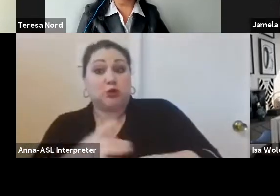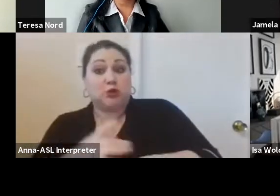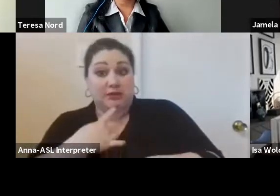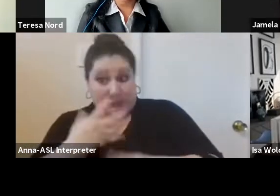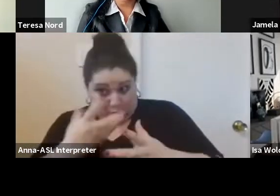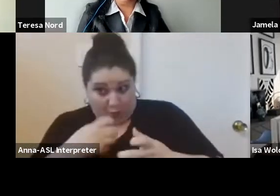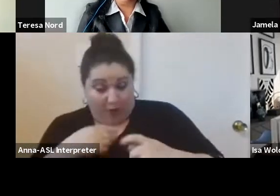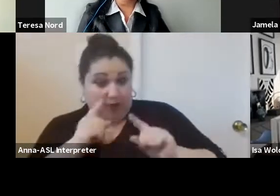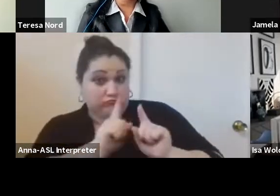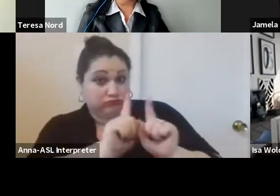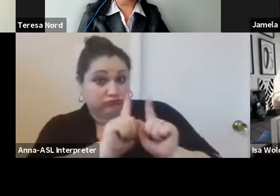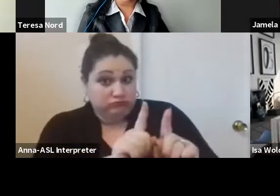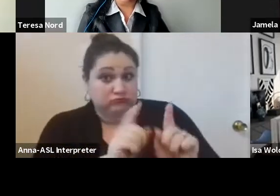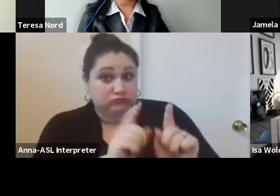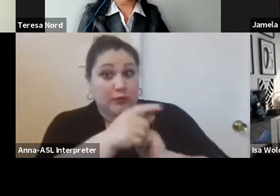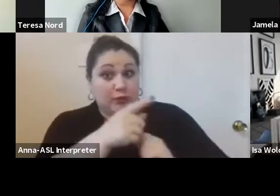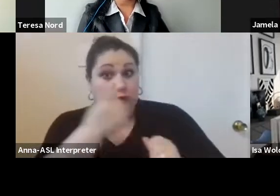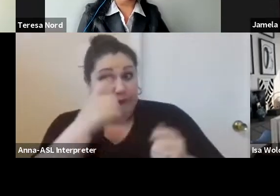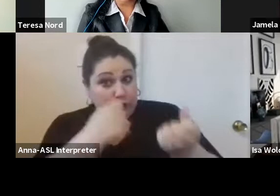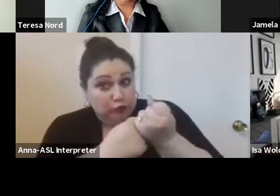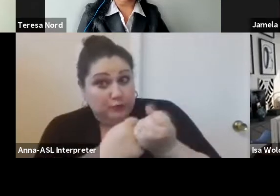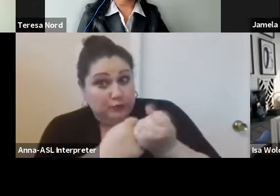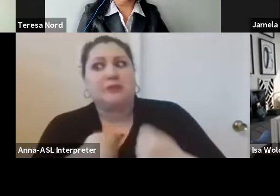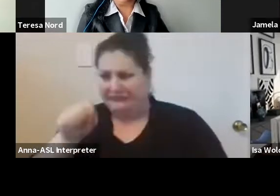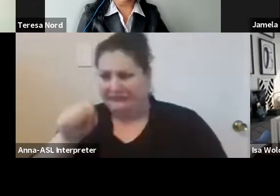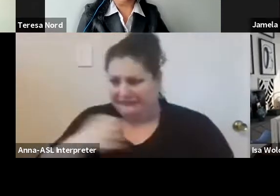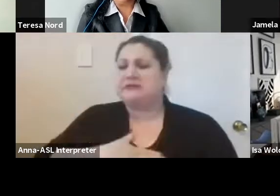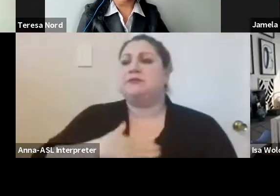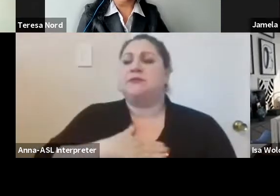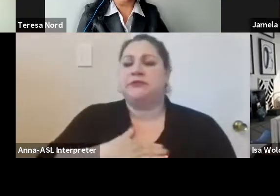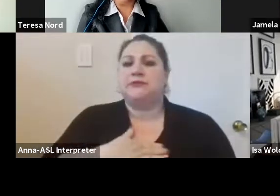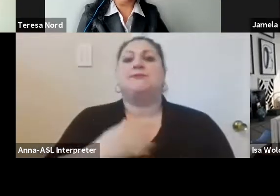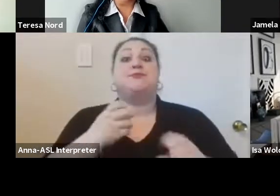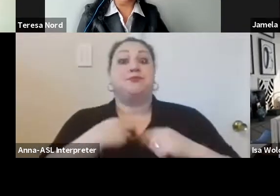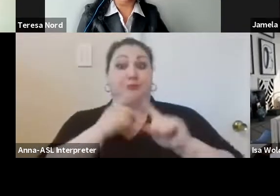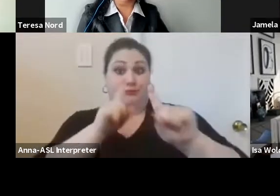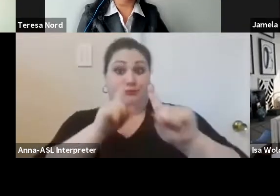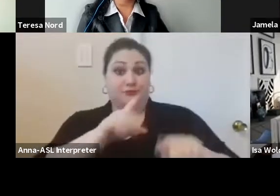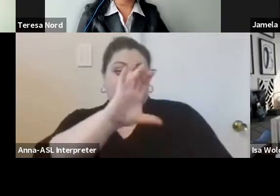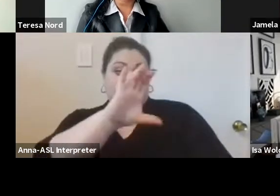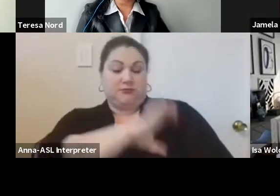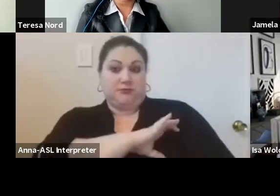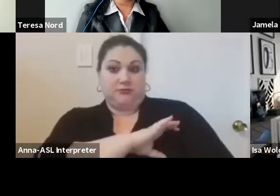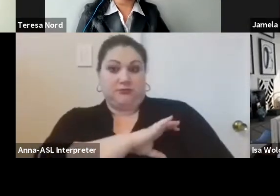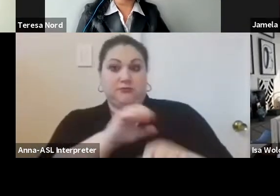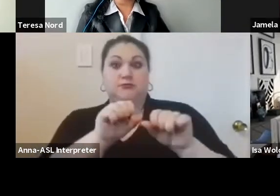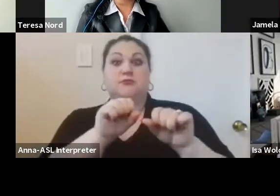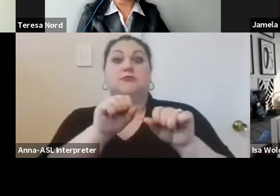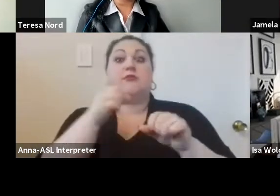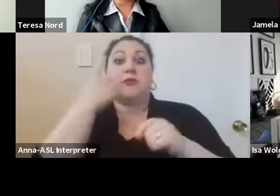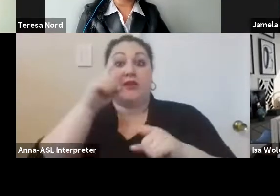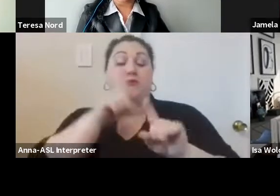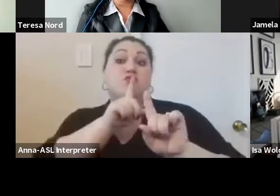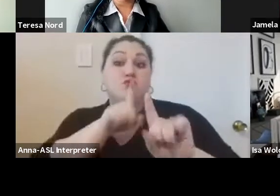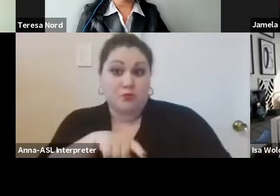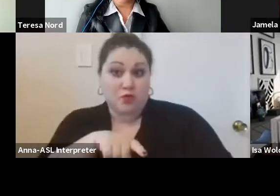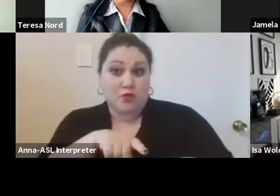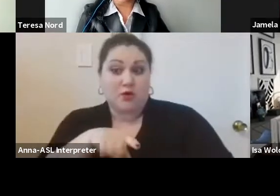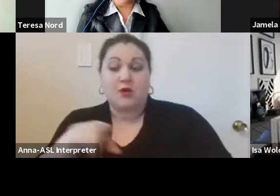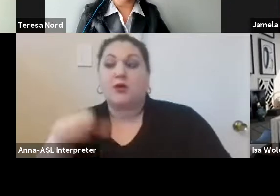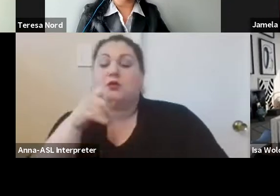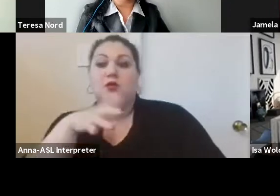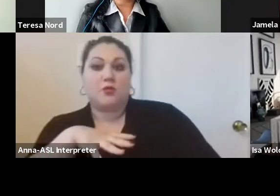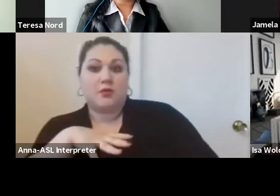yes. And so while I was at the police station filing the report, she proceeded to give me a